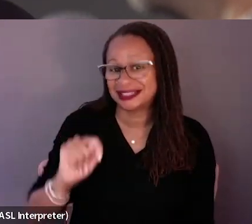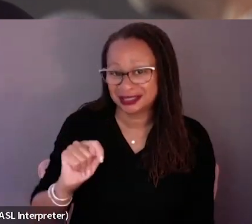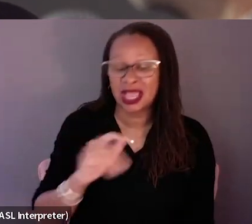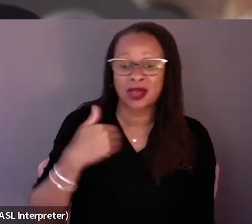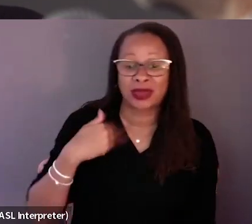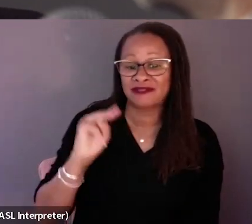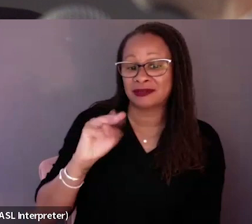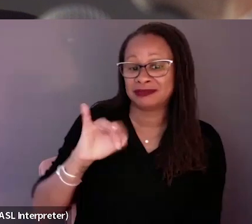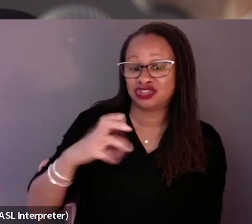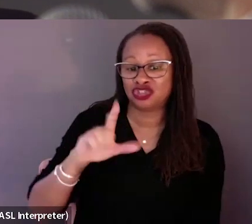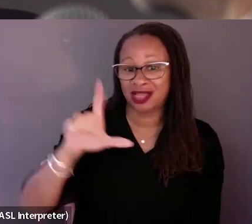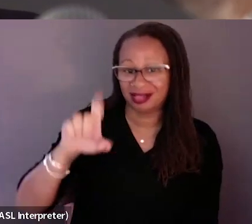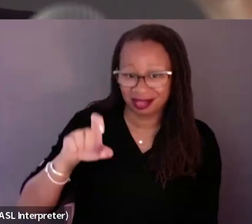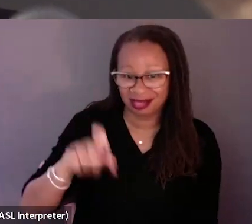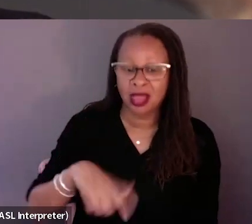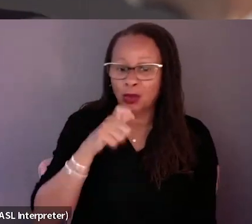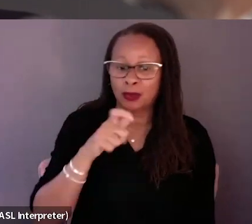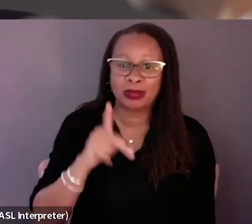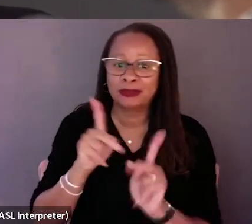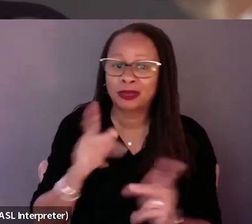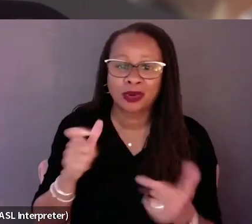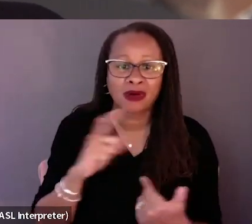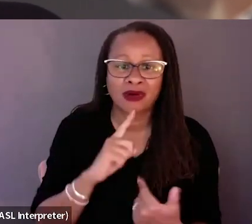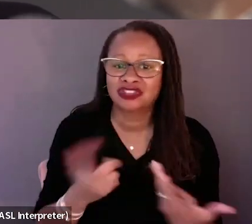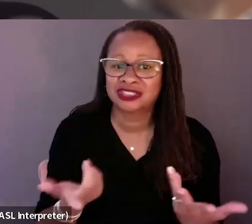Candotti, there's Alex Gadziev, like people who are just kind of like